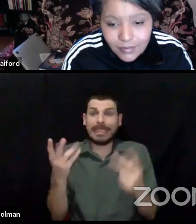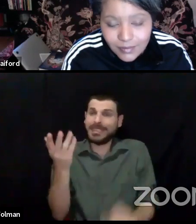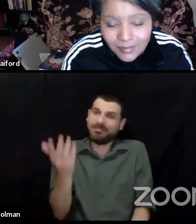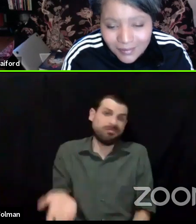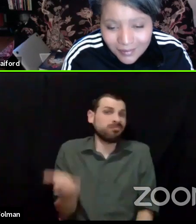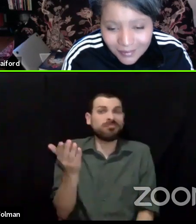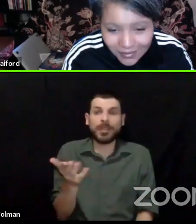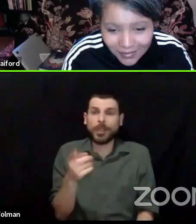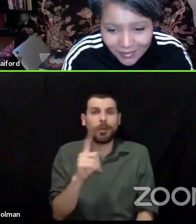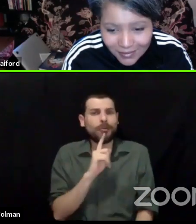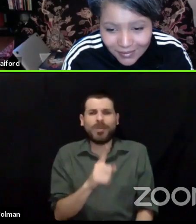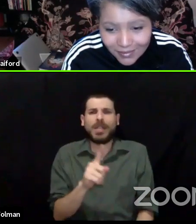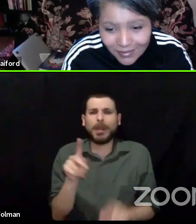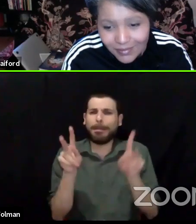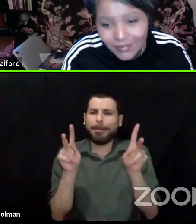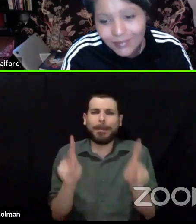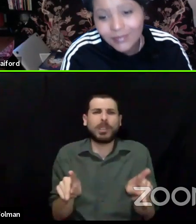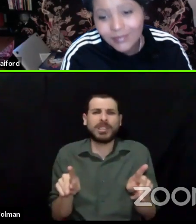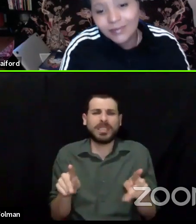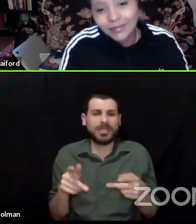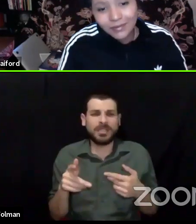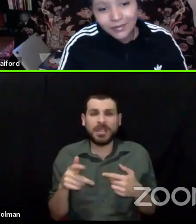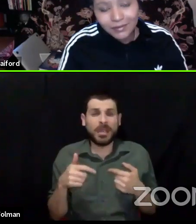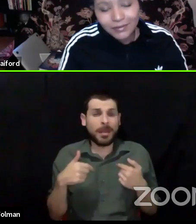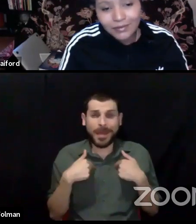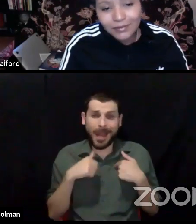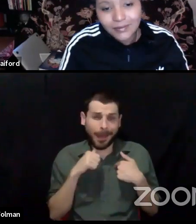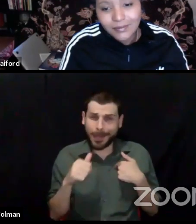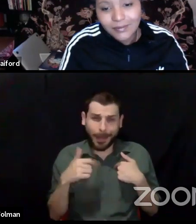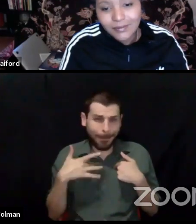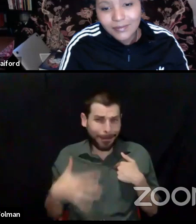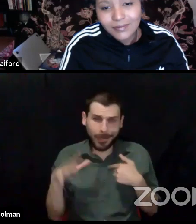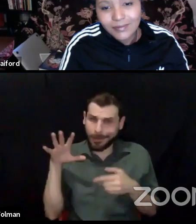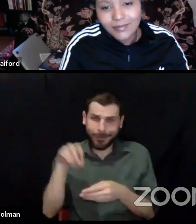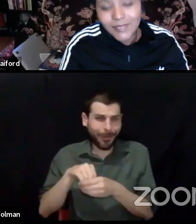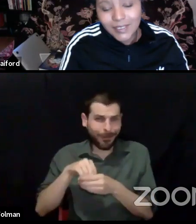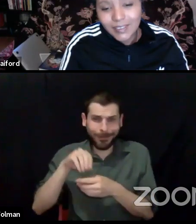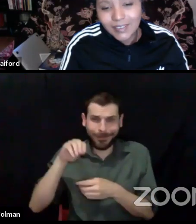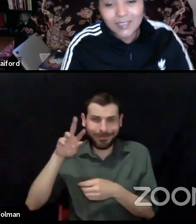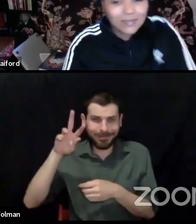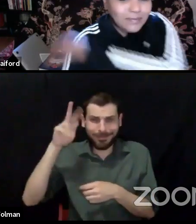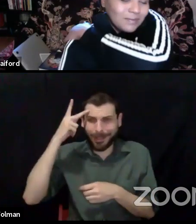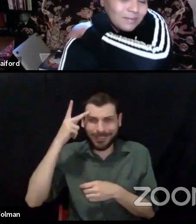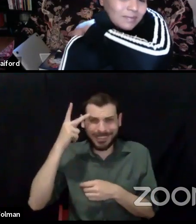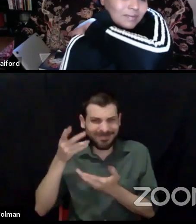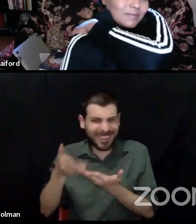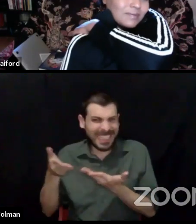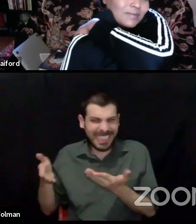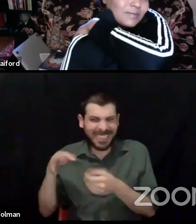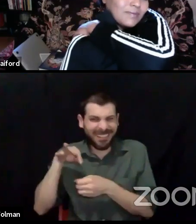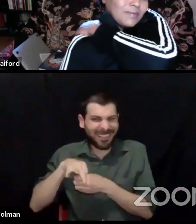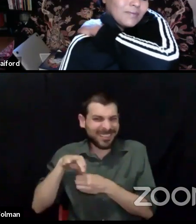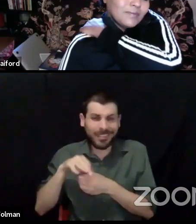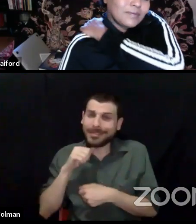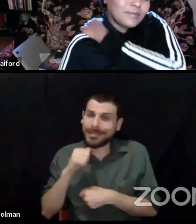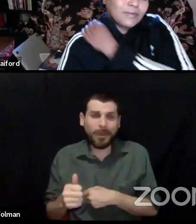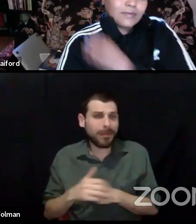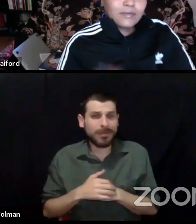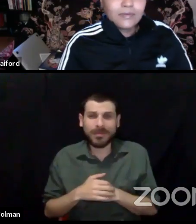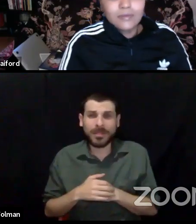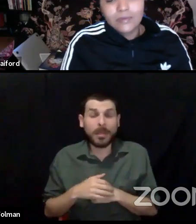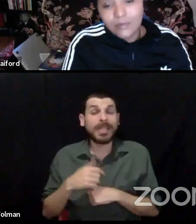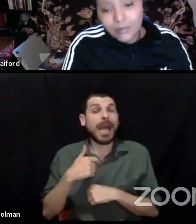me. I don't really get involved in electoral politics, you know? Yeah. Because to me, it's about self-determination. But